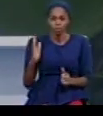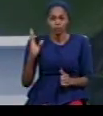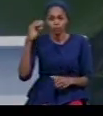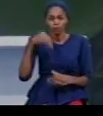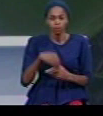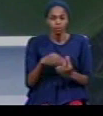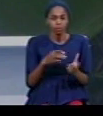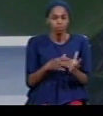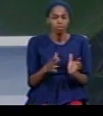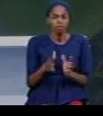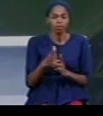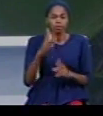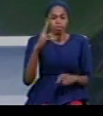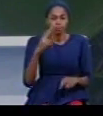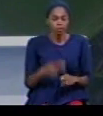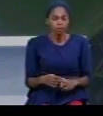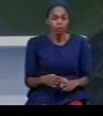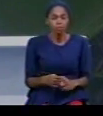Amen.